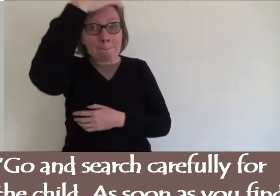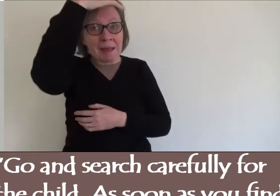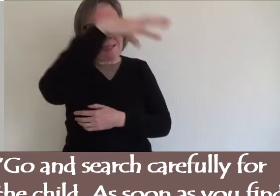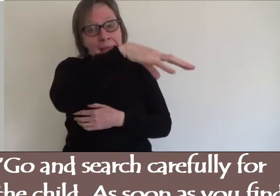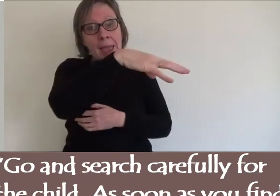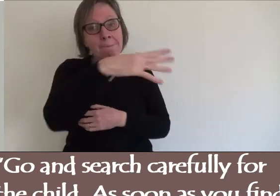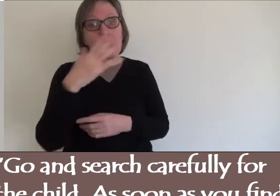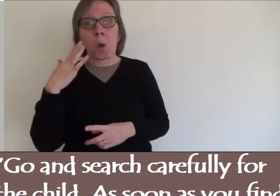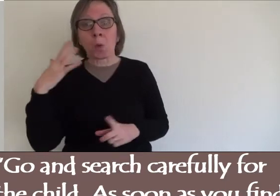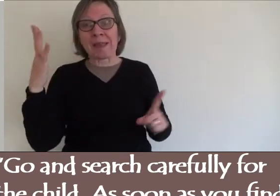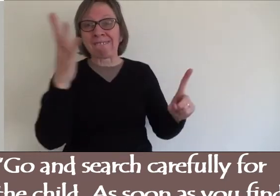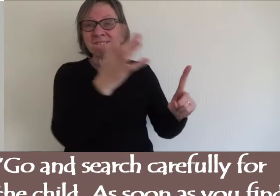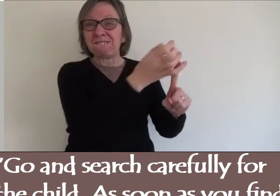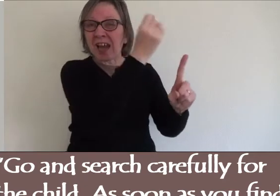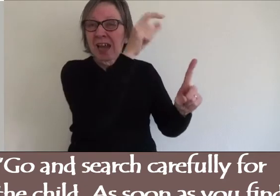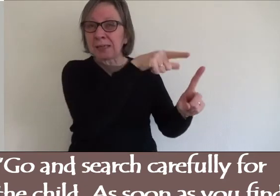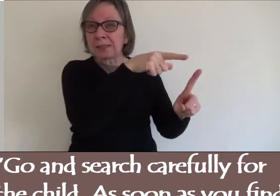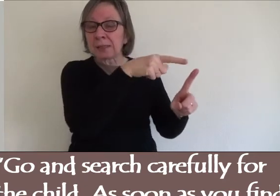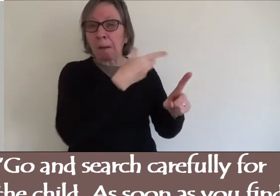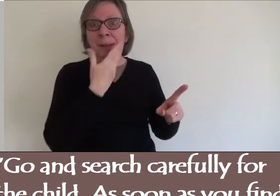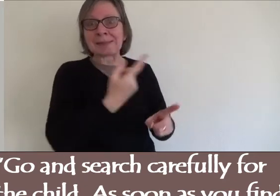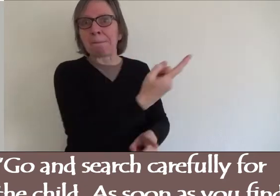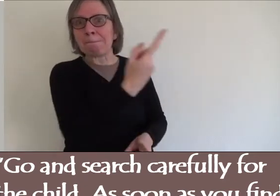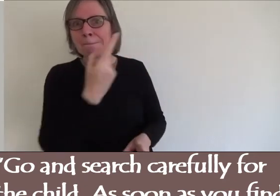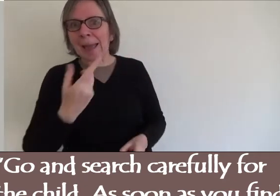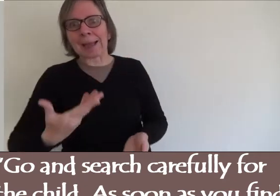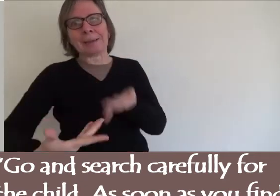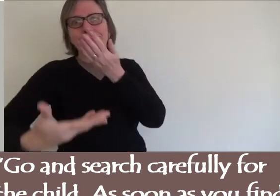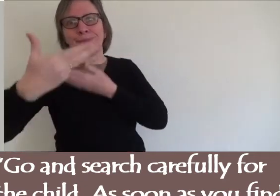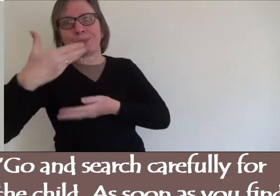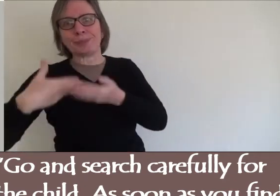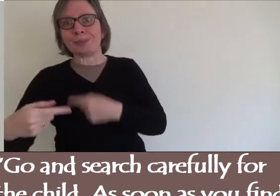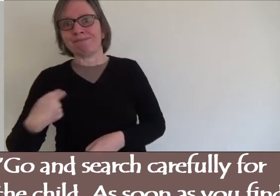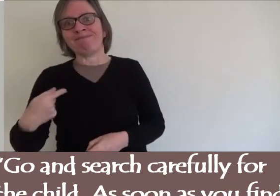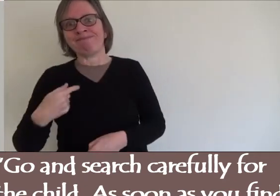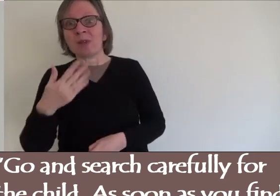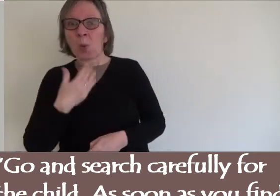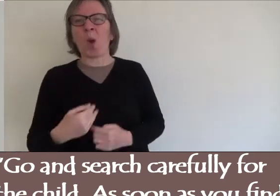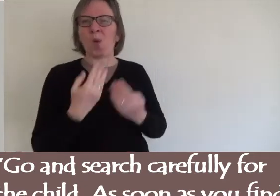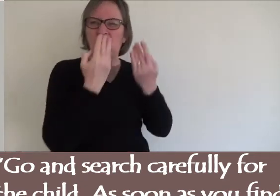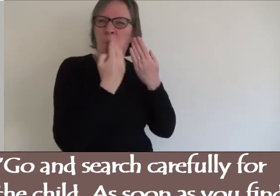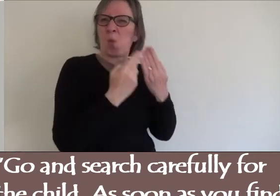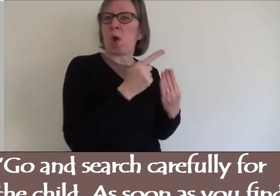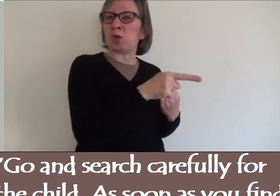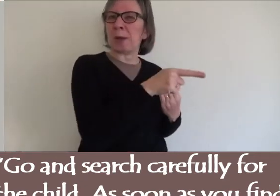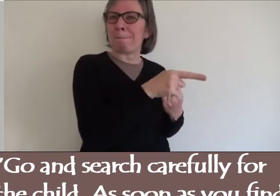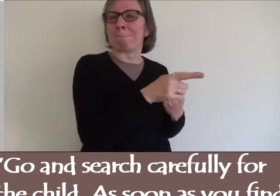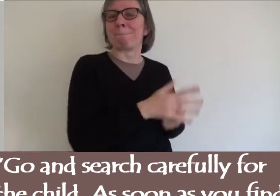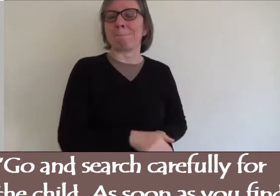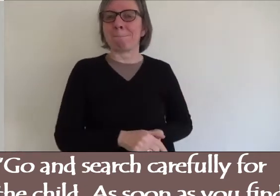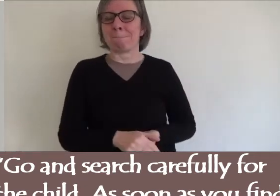child. As soon as you find him, report to me, so that I too may go and worship him."